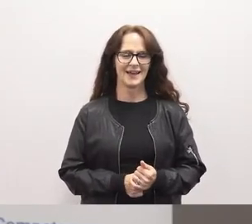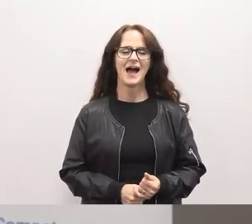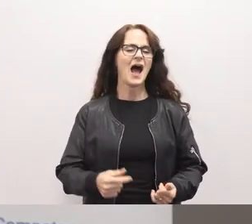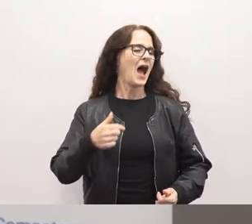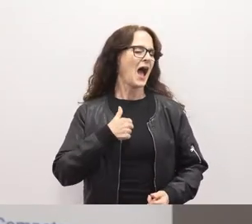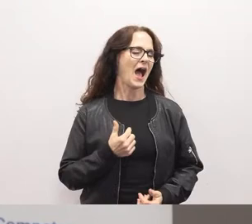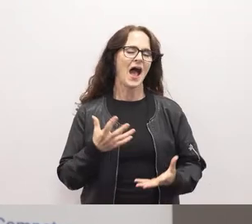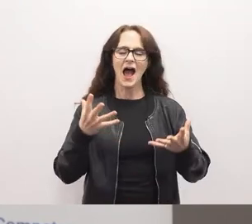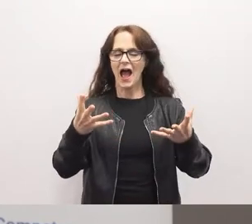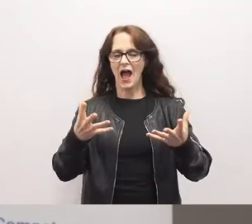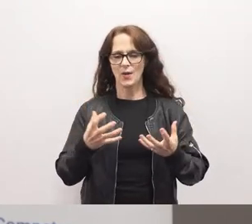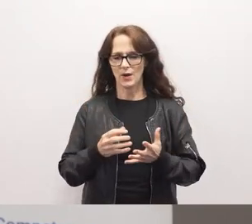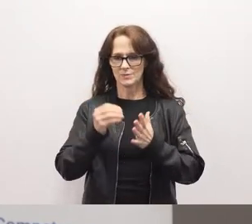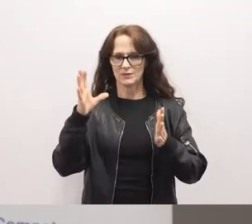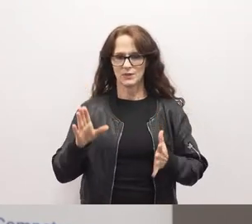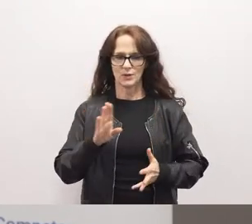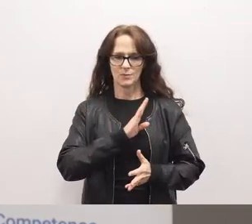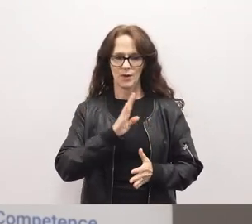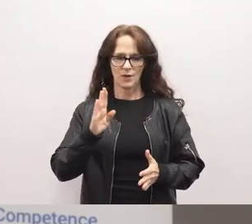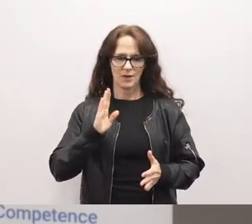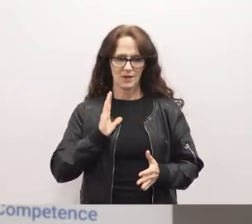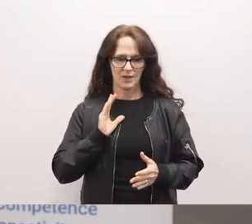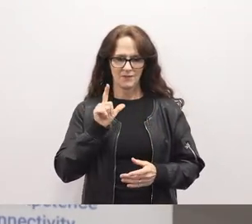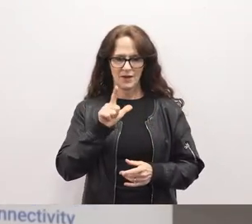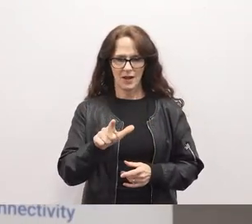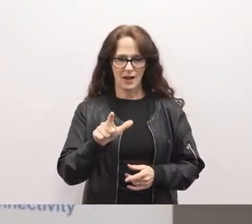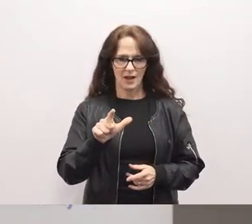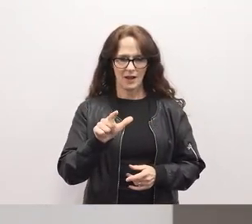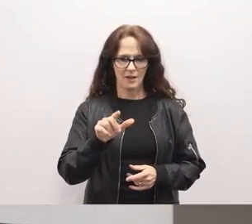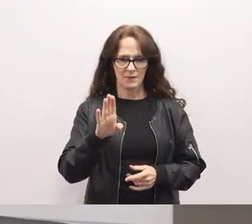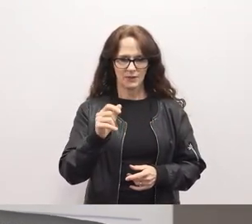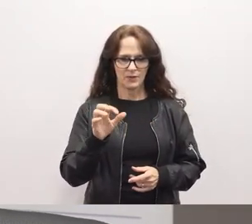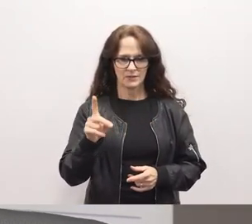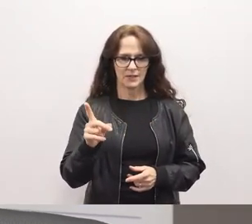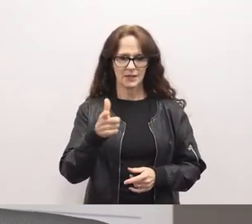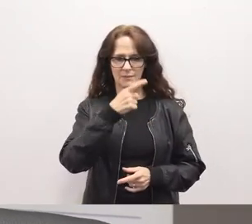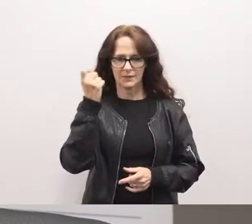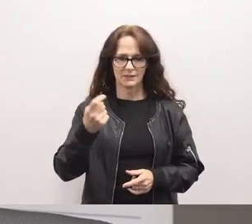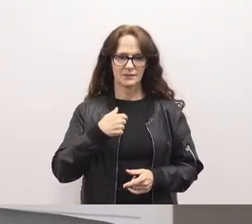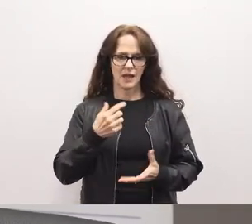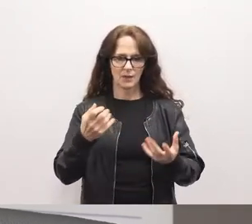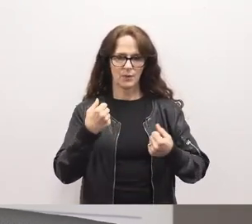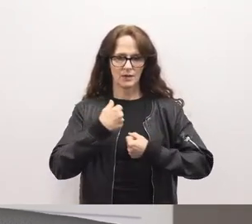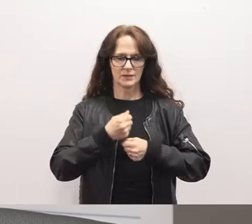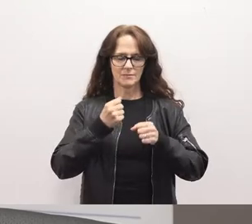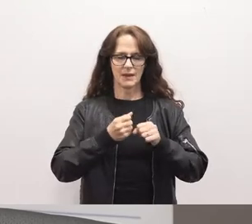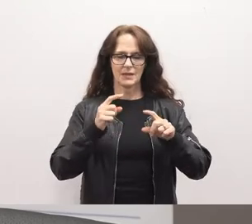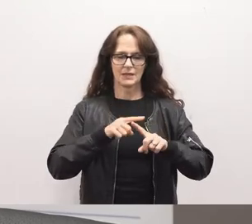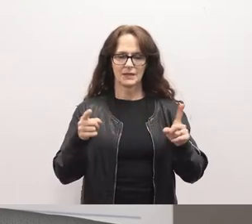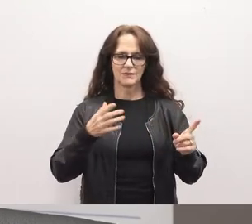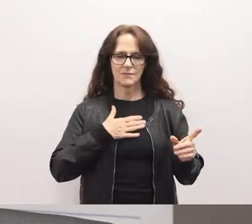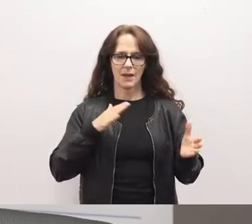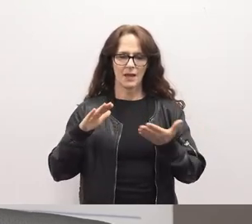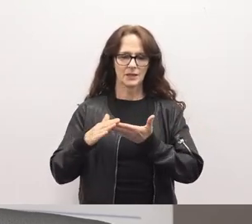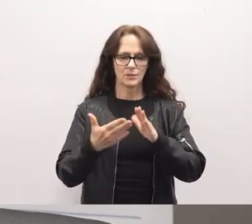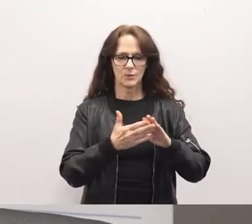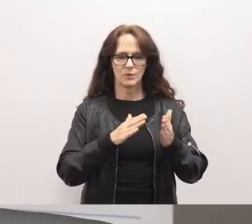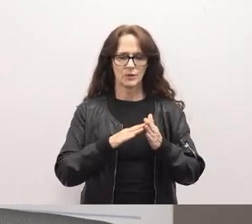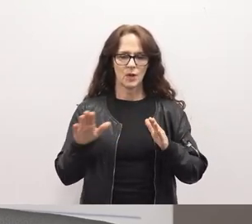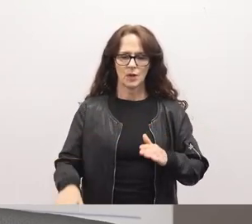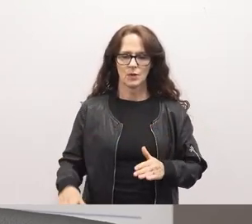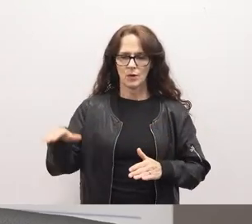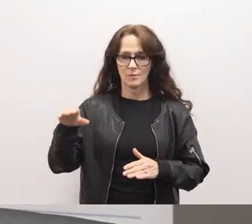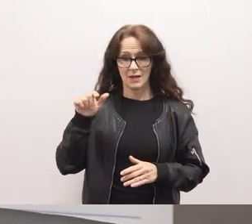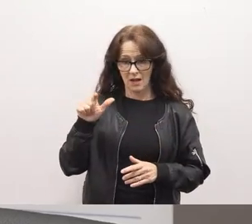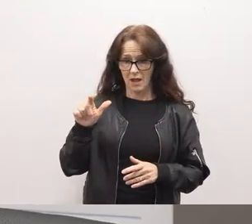I wanted to be a student board member for the Long Beach Unified School District because I wanted to make a difference in my community. Growing up in